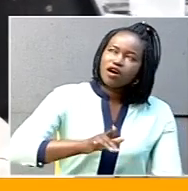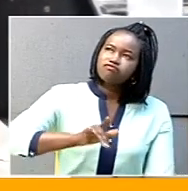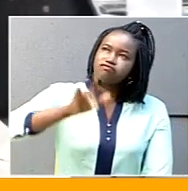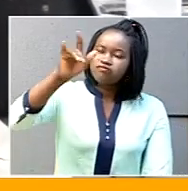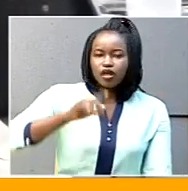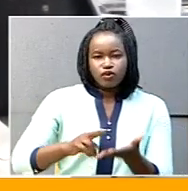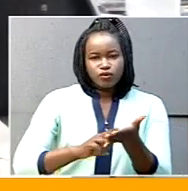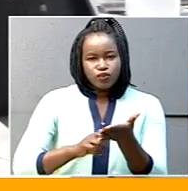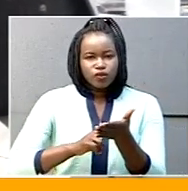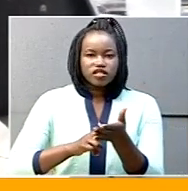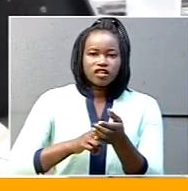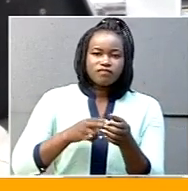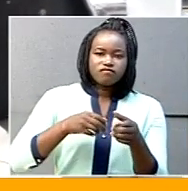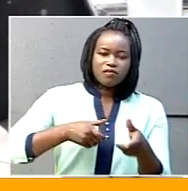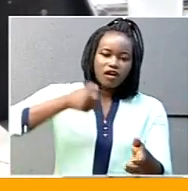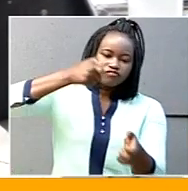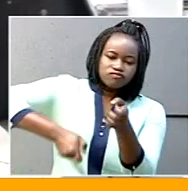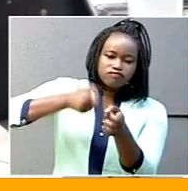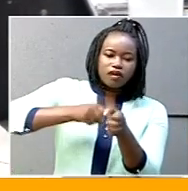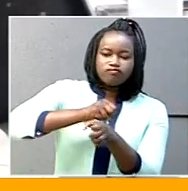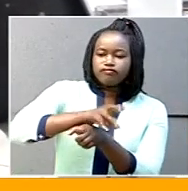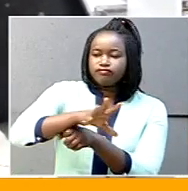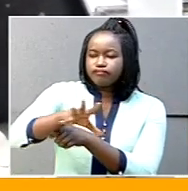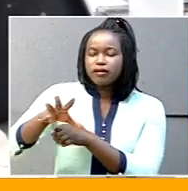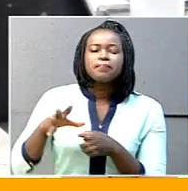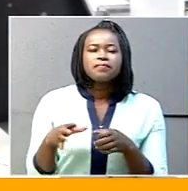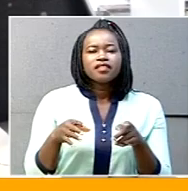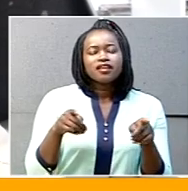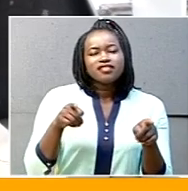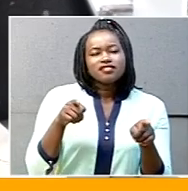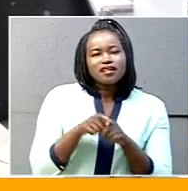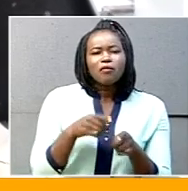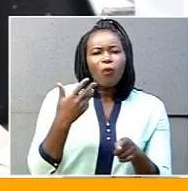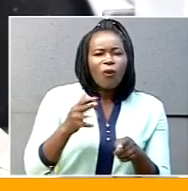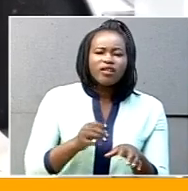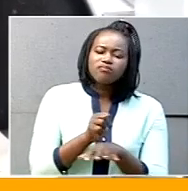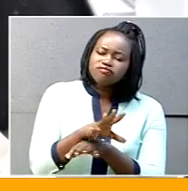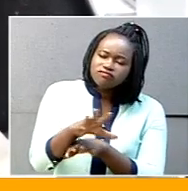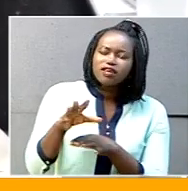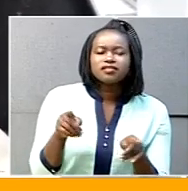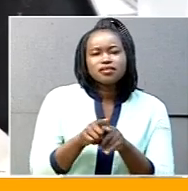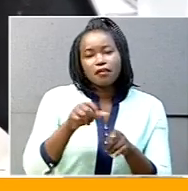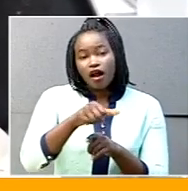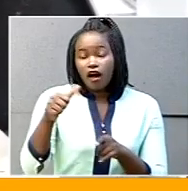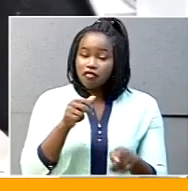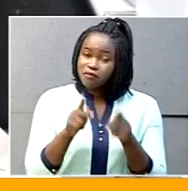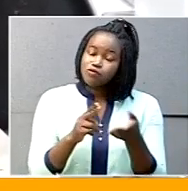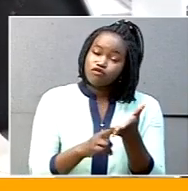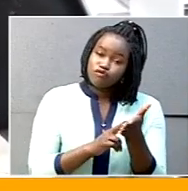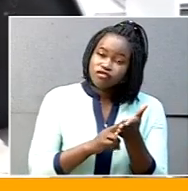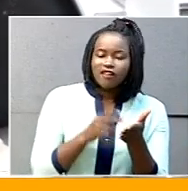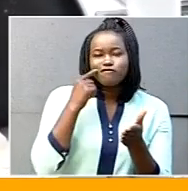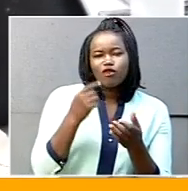in spraying and irrigation, like even passengers and chartering aircrafts, normally used